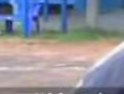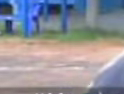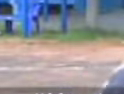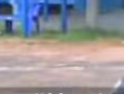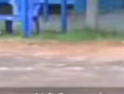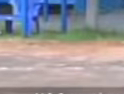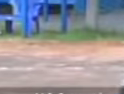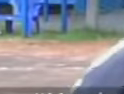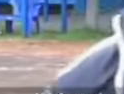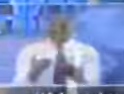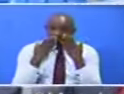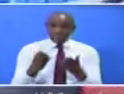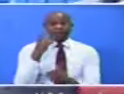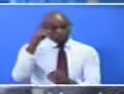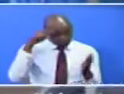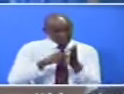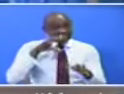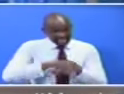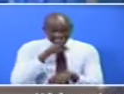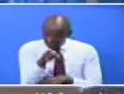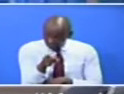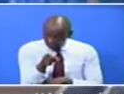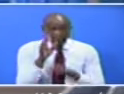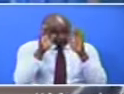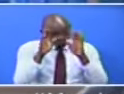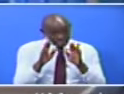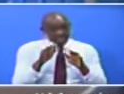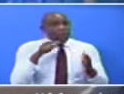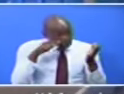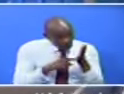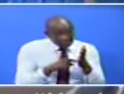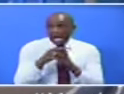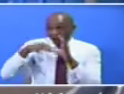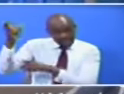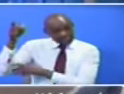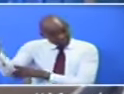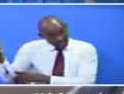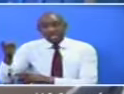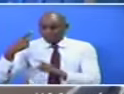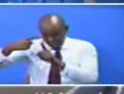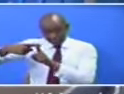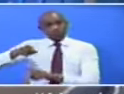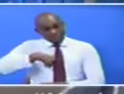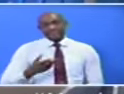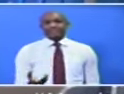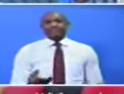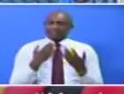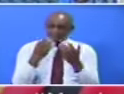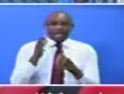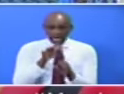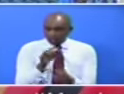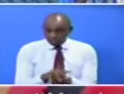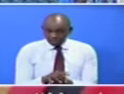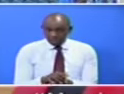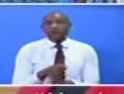Dogo nashukuru hiyo point moja ambayo nimepata nashukuru Mwenyezi Mungu kwa kupata point kutoka away pia ni plus kwetu. So nashukuru sana.